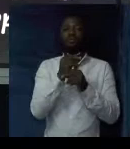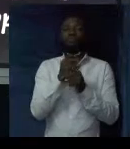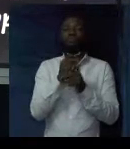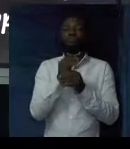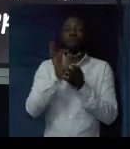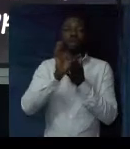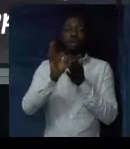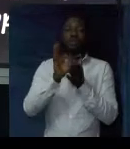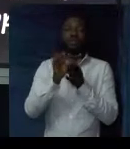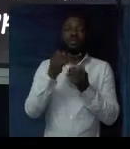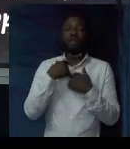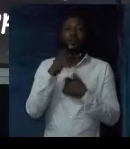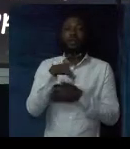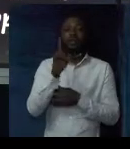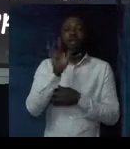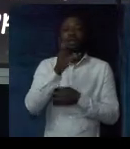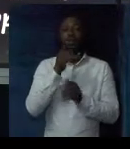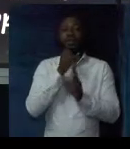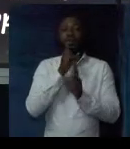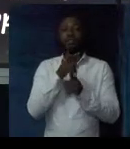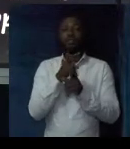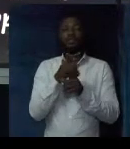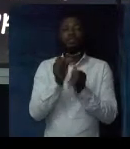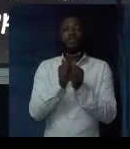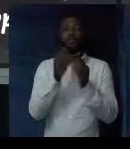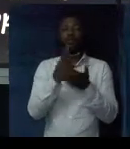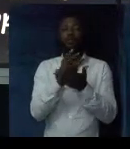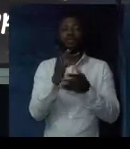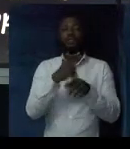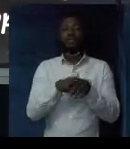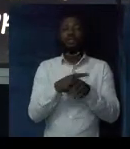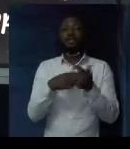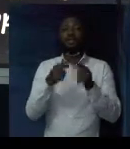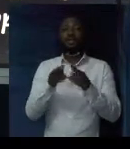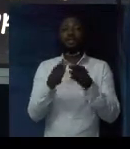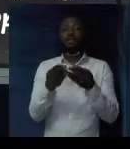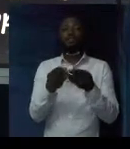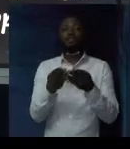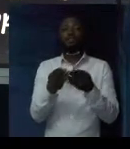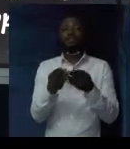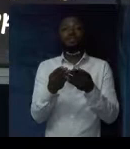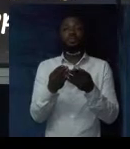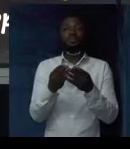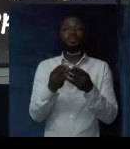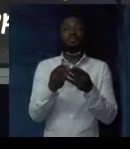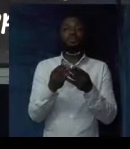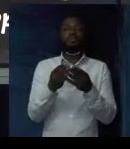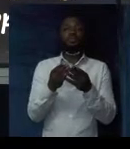is no calculation involved. Have you found your answer? Without wasting time, let's unveil it.